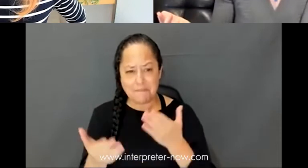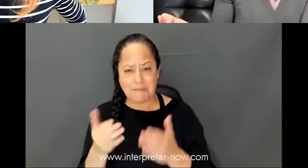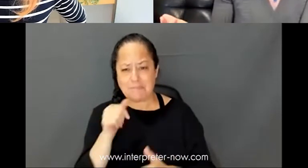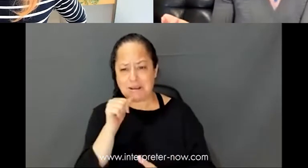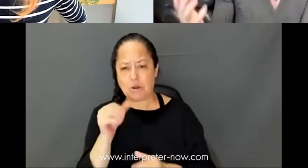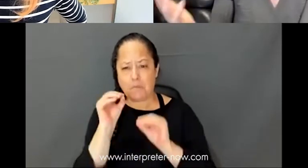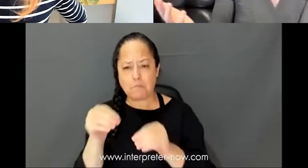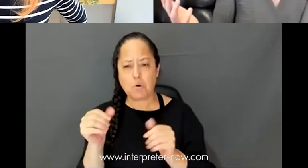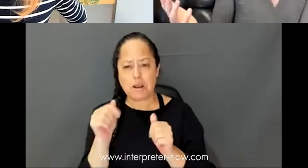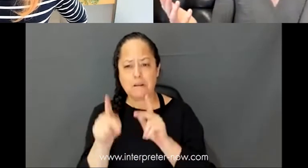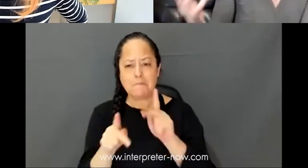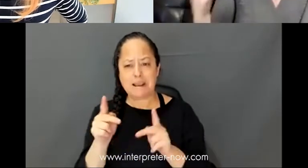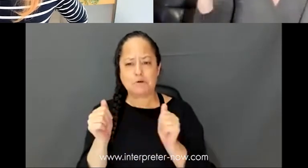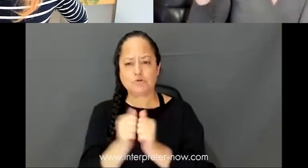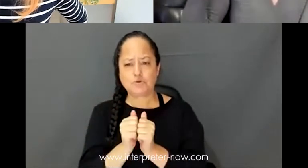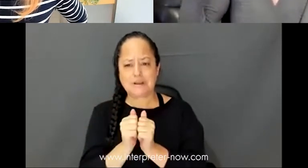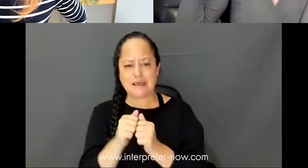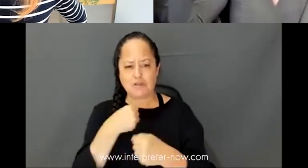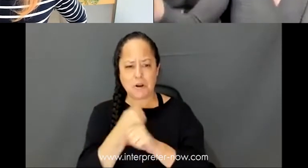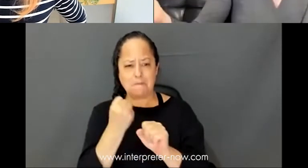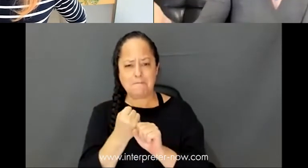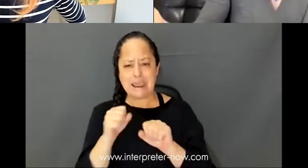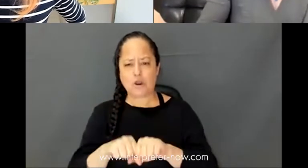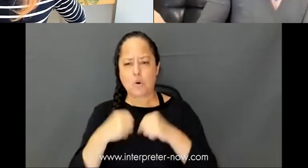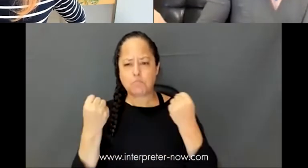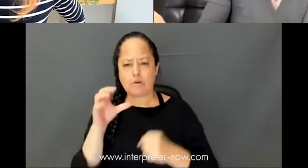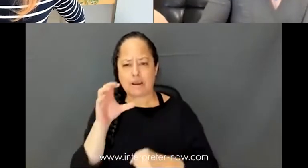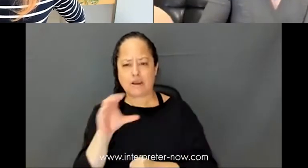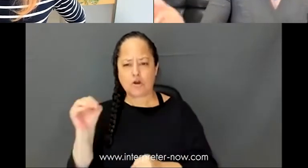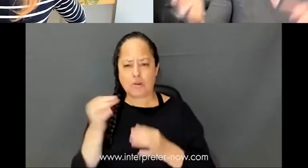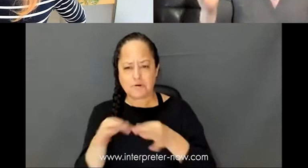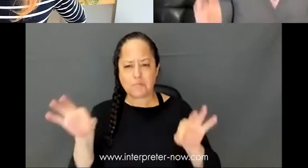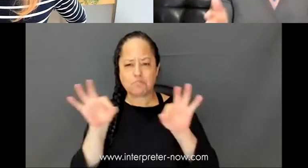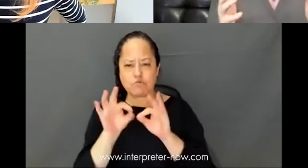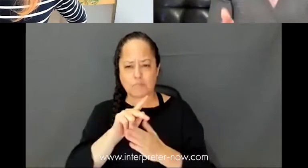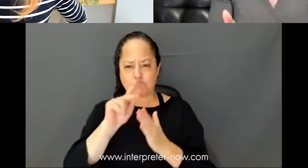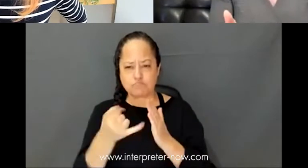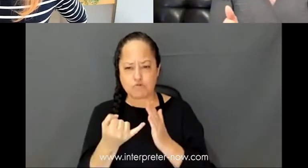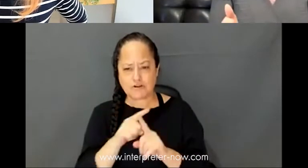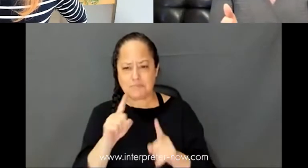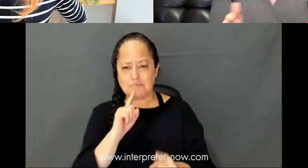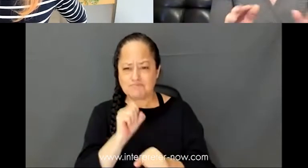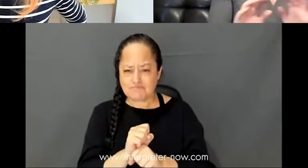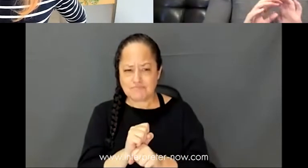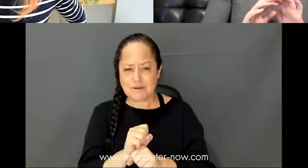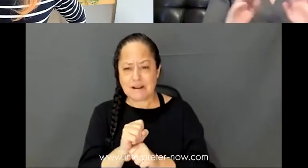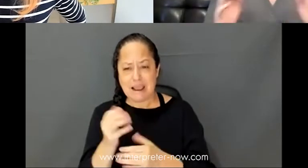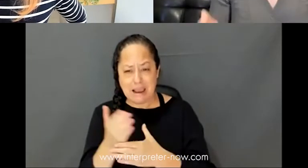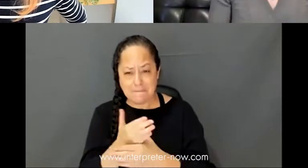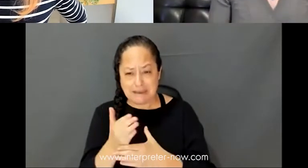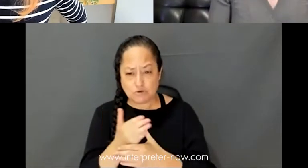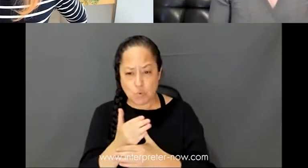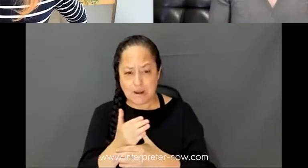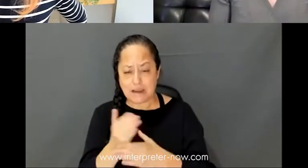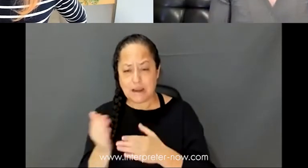people together on a make or break, company critical project, but surely there's somewhere in between where you can